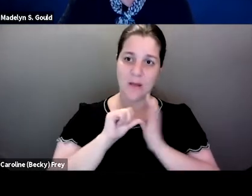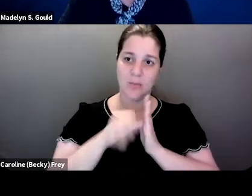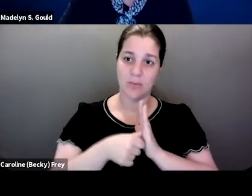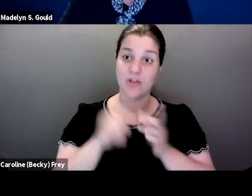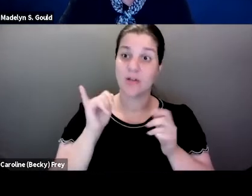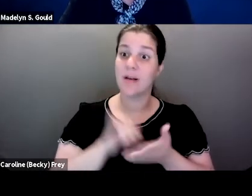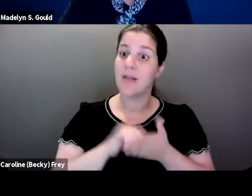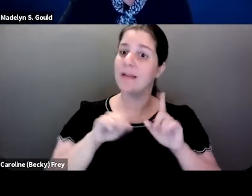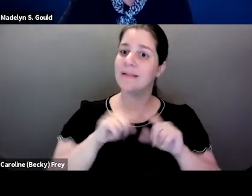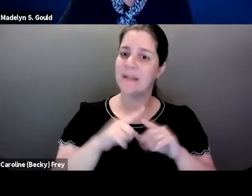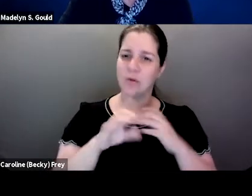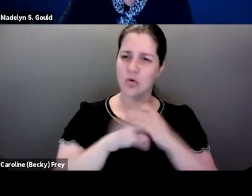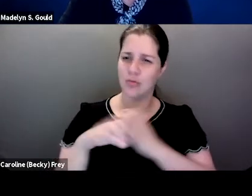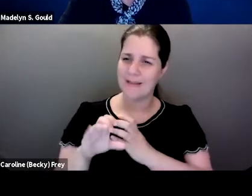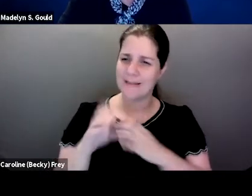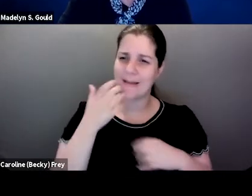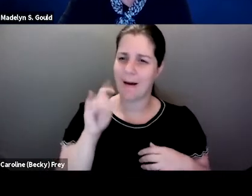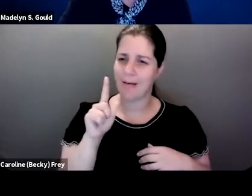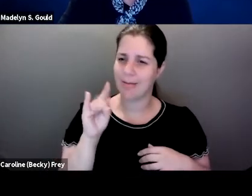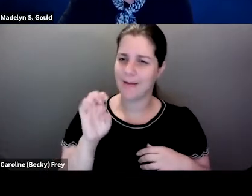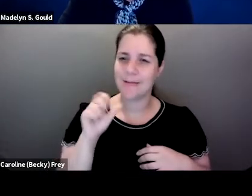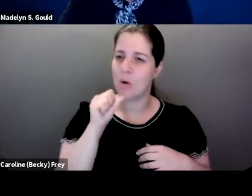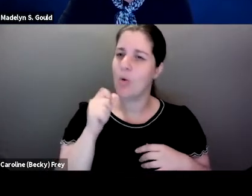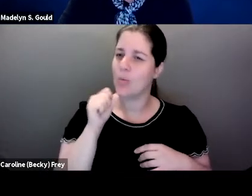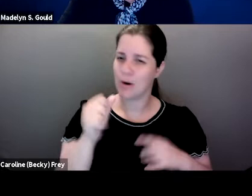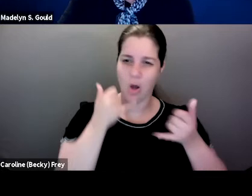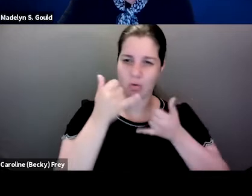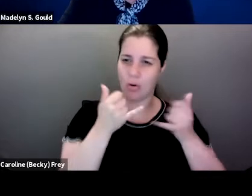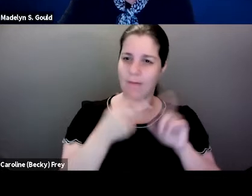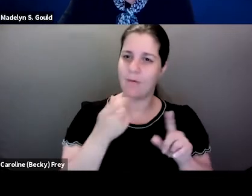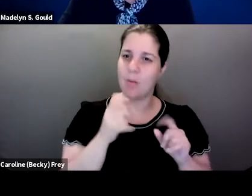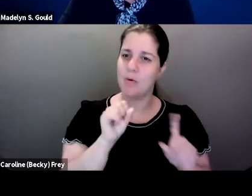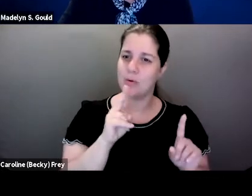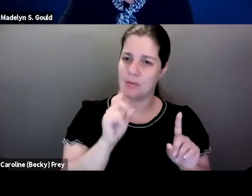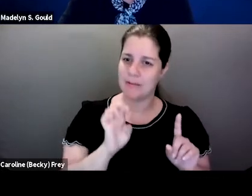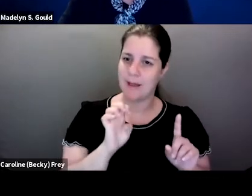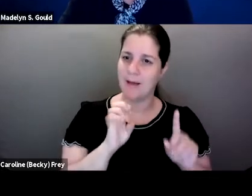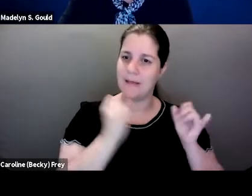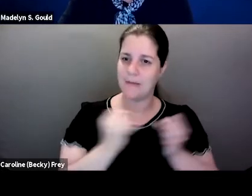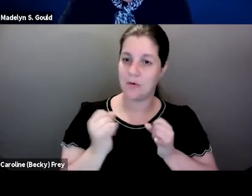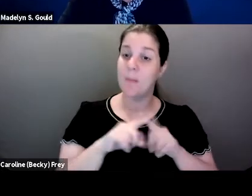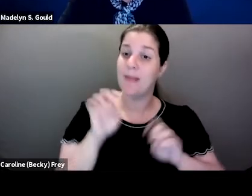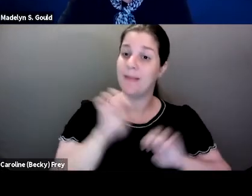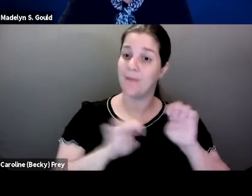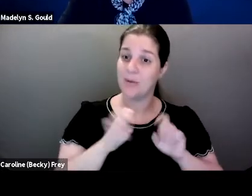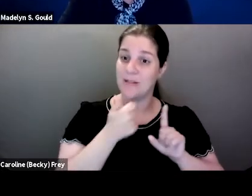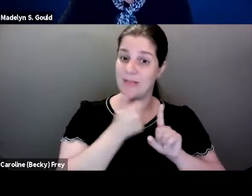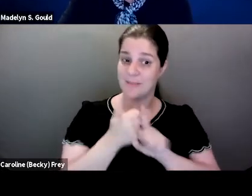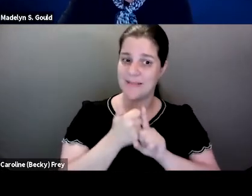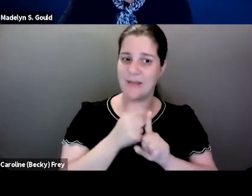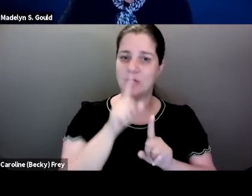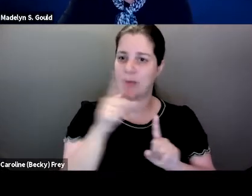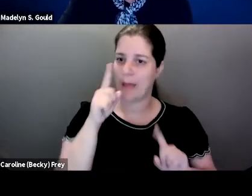crisis hotlines were not seriously suicidal individuals. And the evaluations dispelled what was essentially a